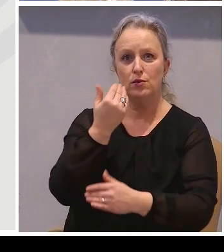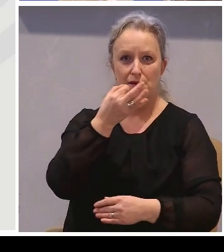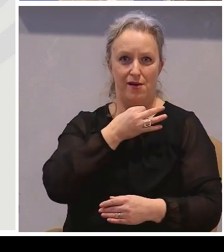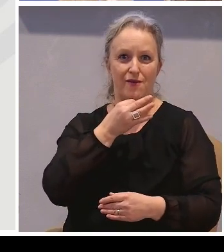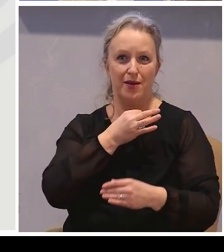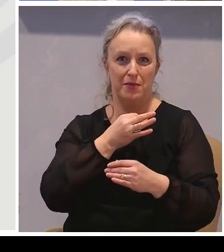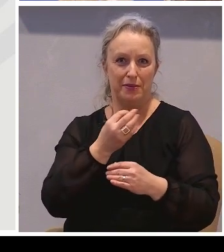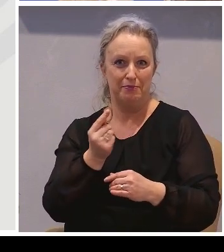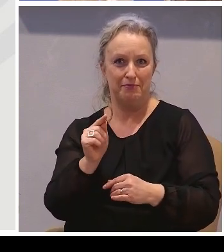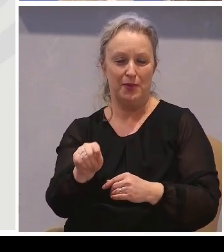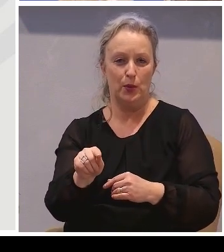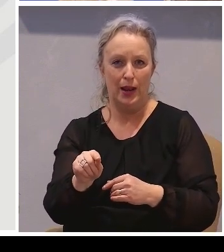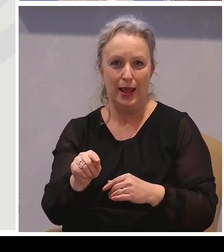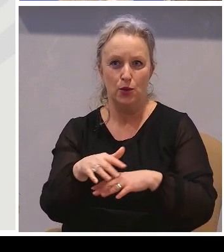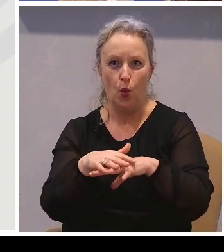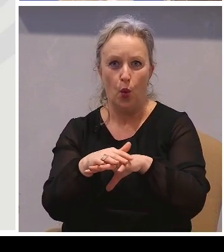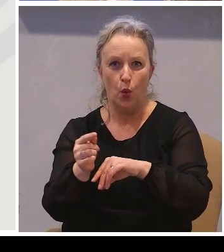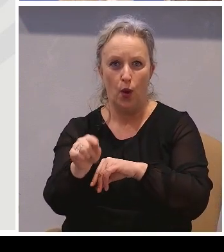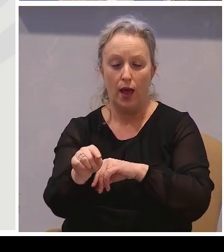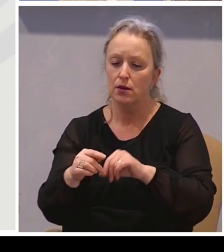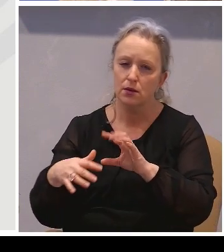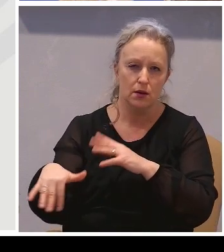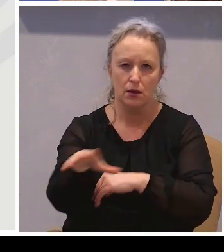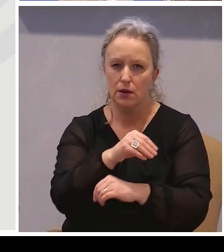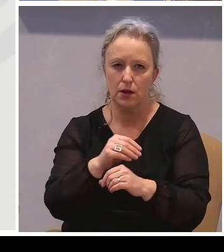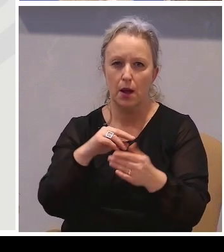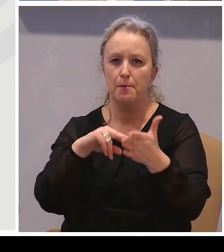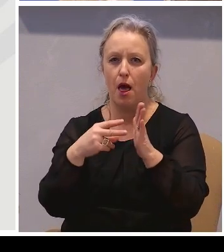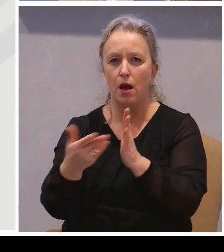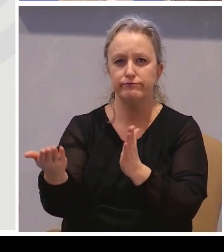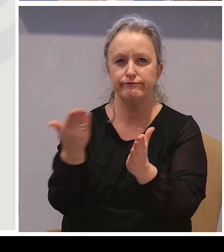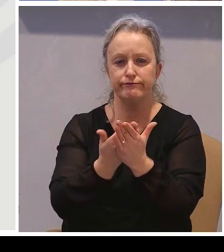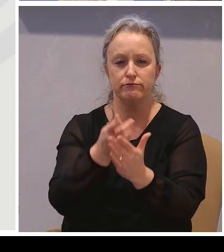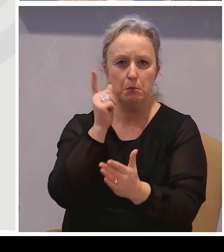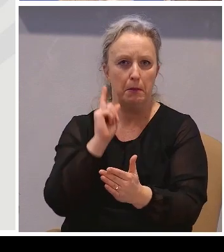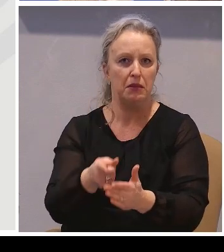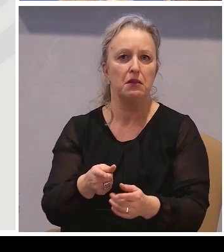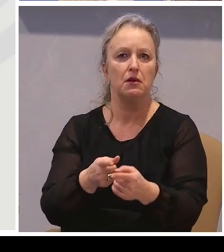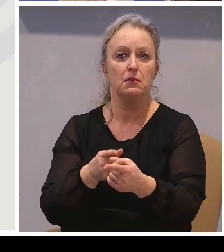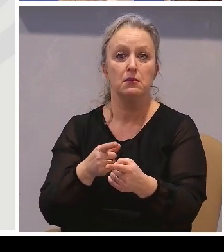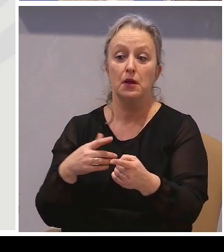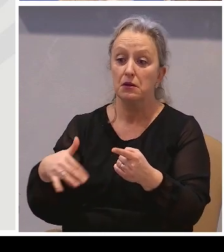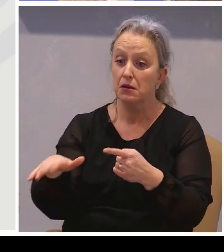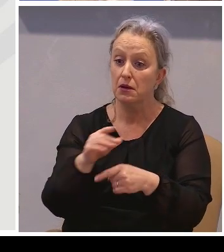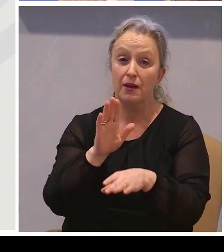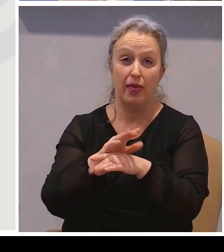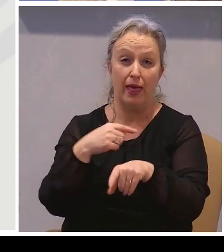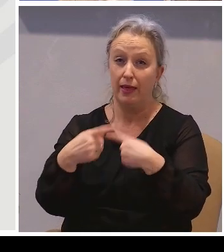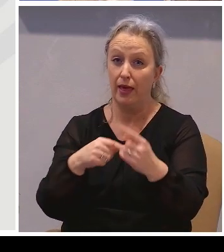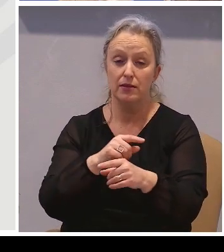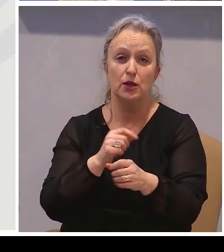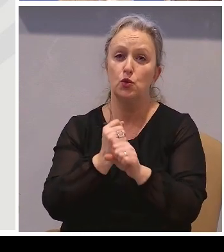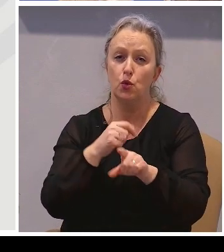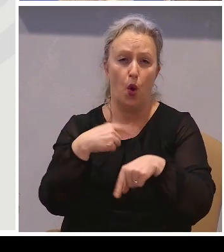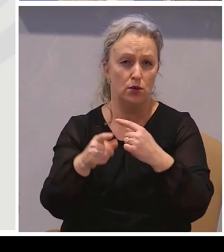Last year, we had 46 new drugs launched in Europe, and with all these new